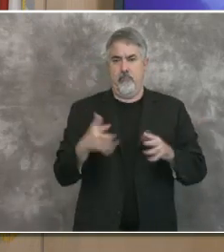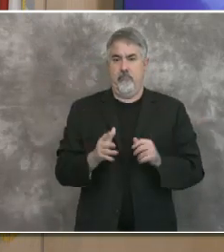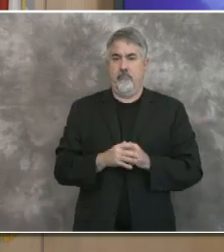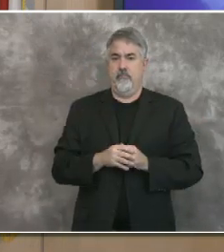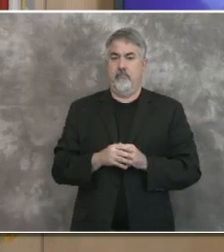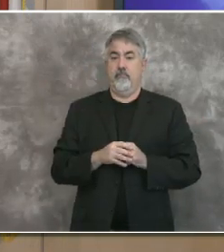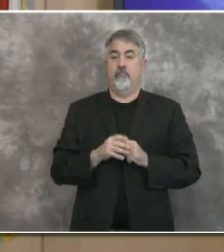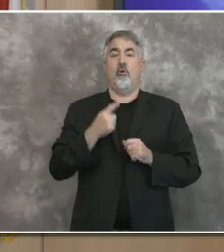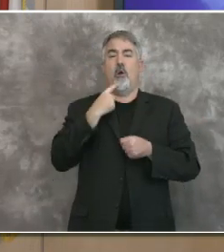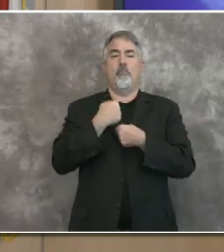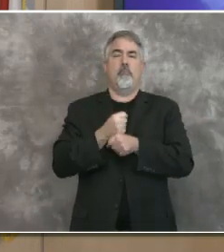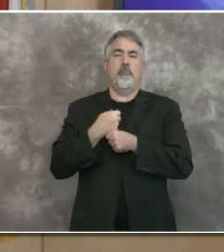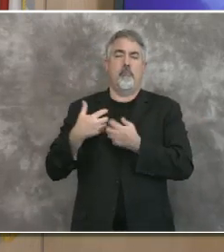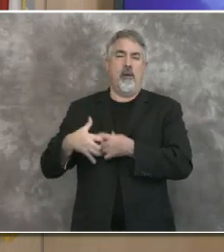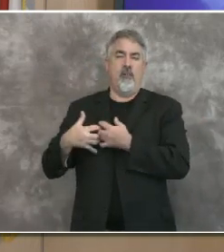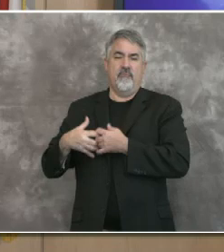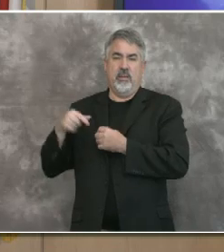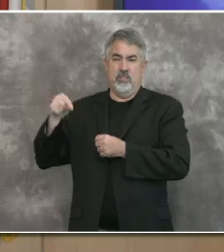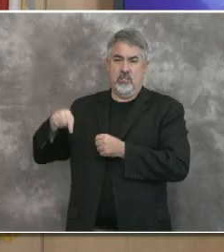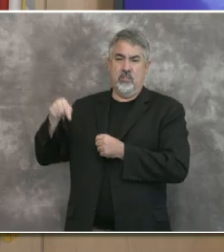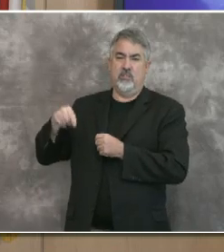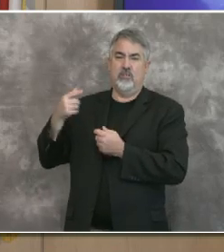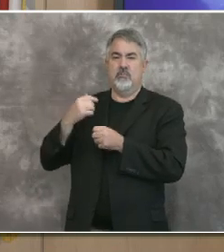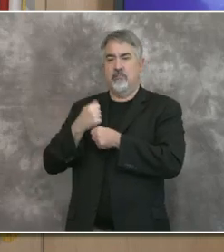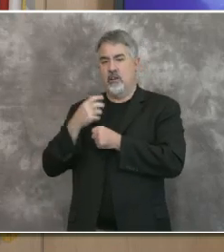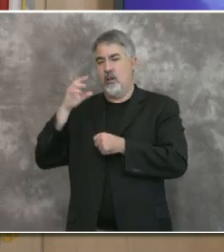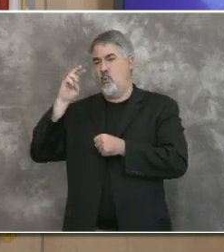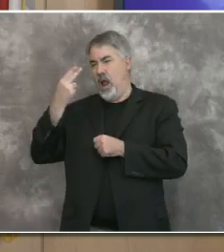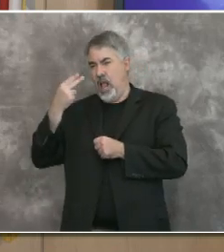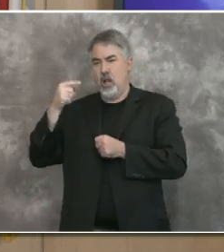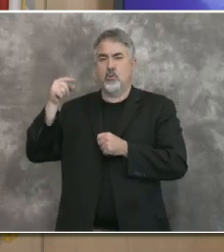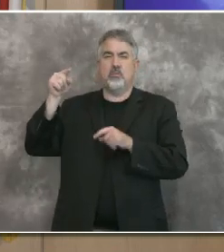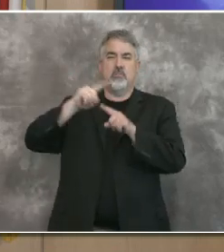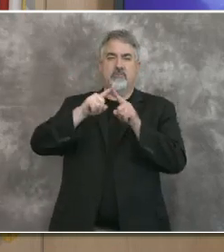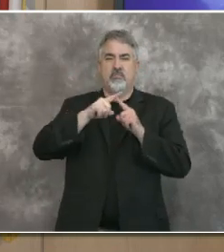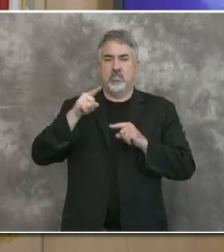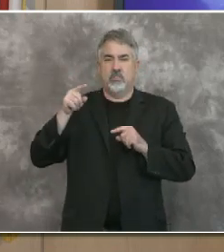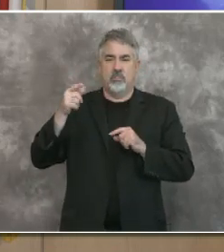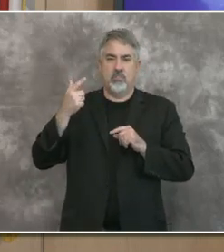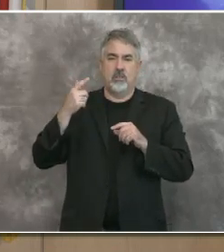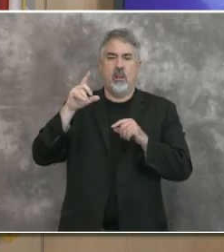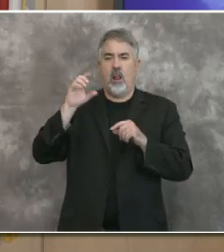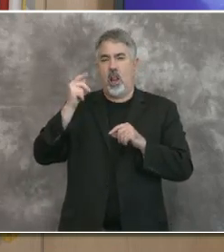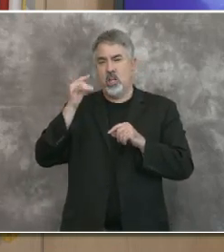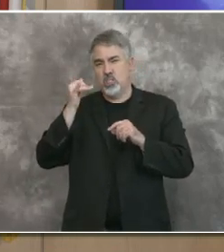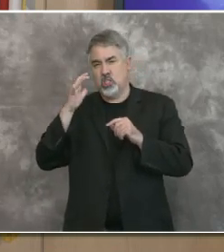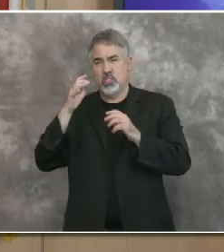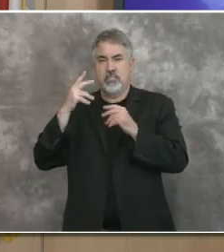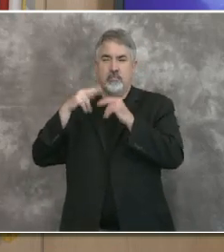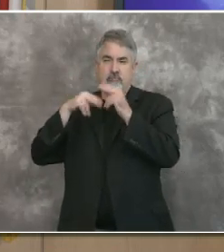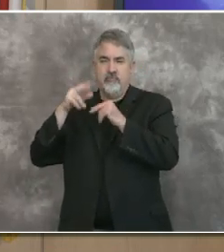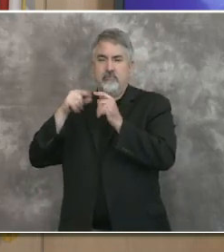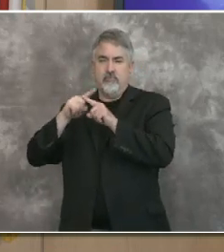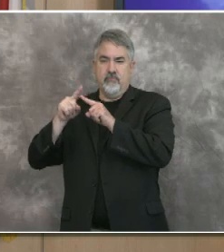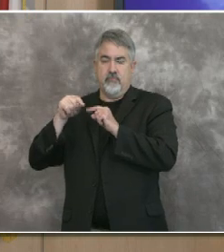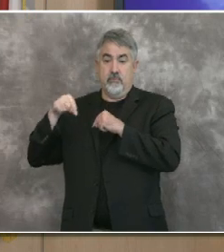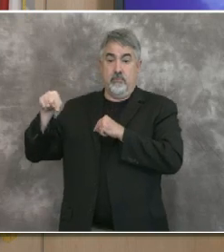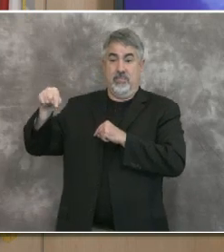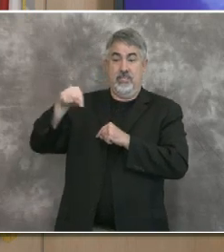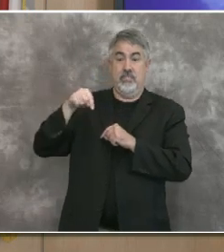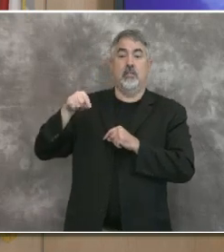facilities, warehouse facilities, and logistics facilities that support these retail entities. They may also